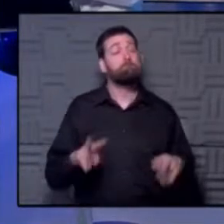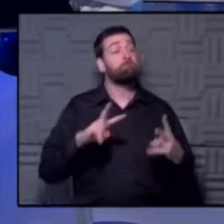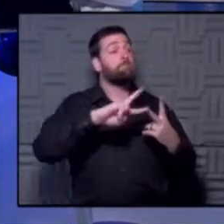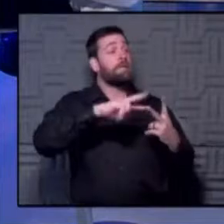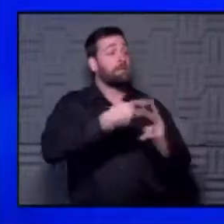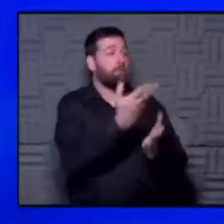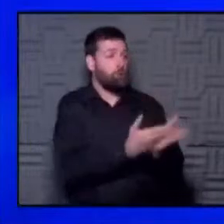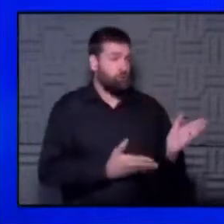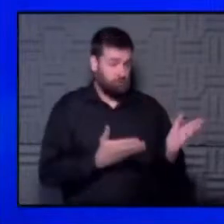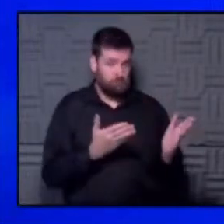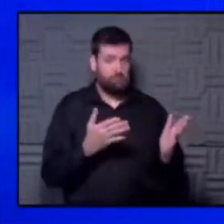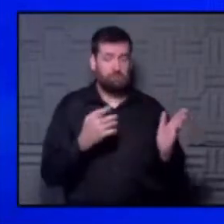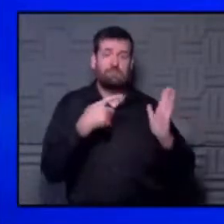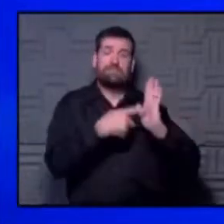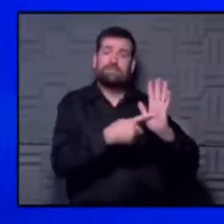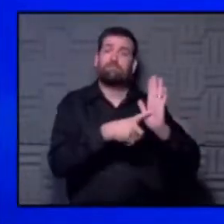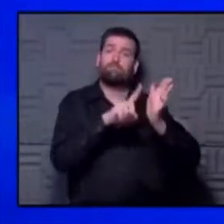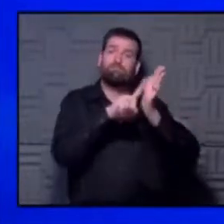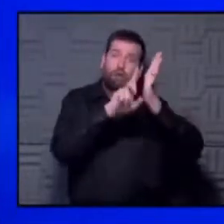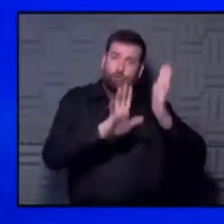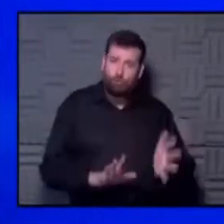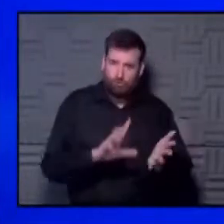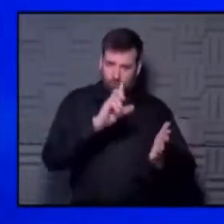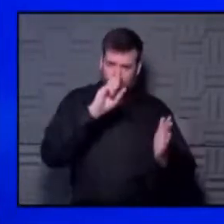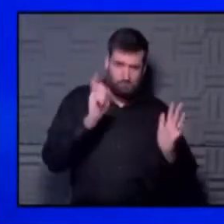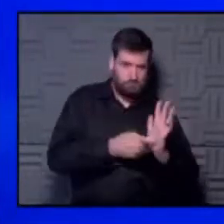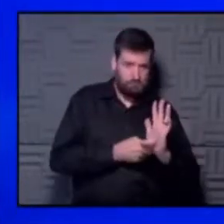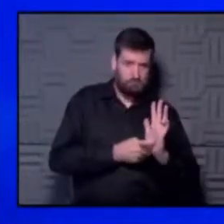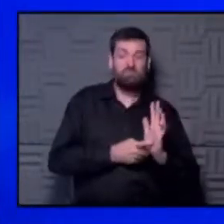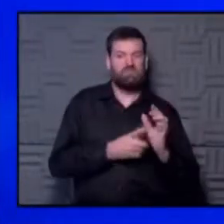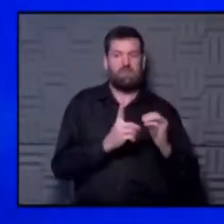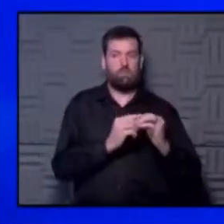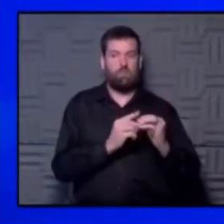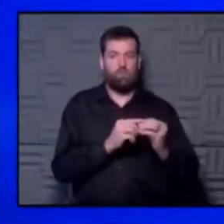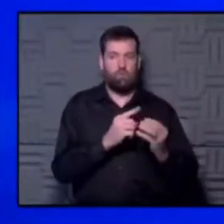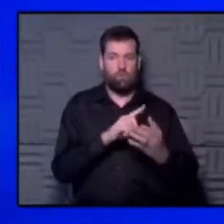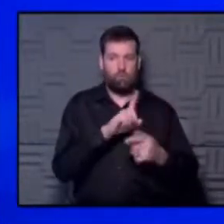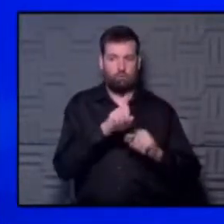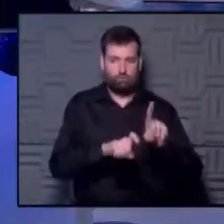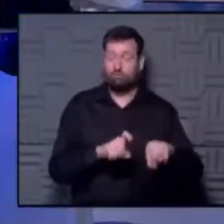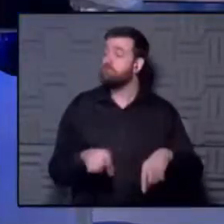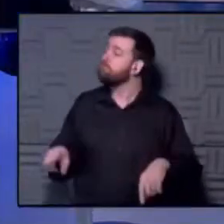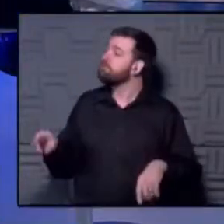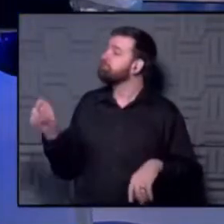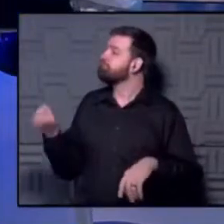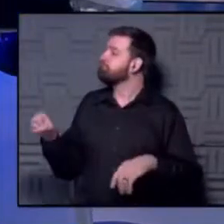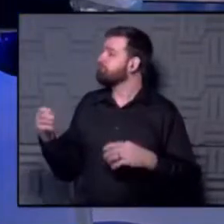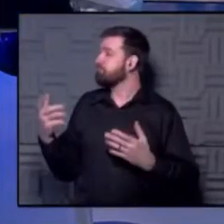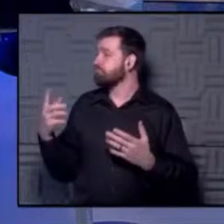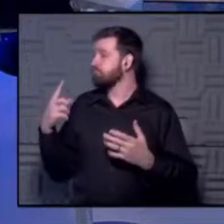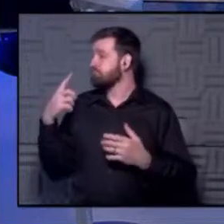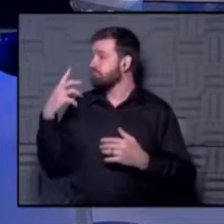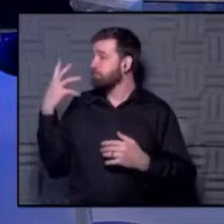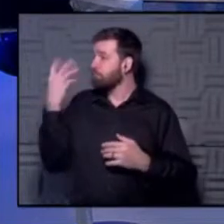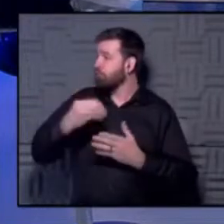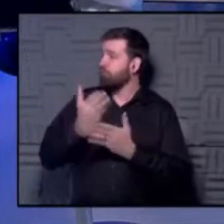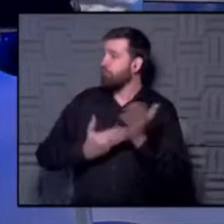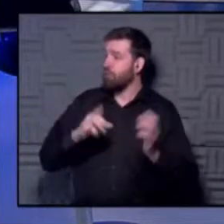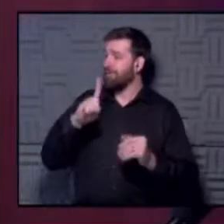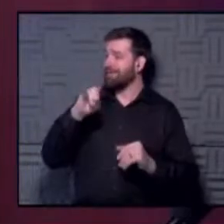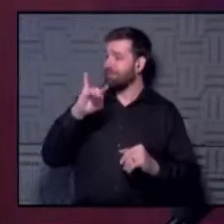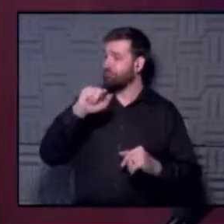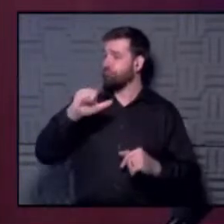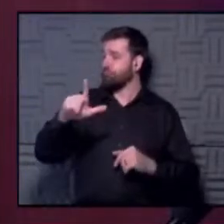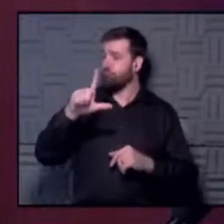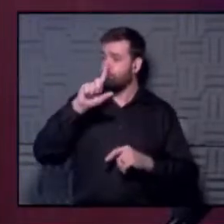of that was, does the symptom checker work for that? And then he has one more question. Okay. Yeah, I think the beauty of a digital